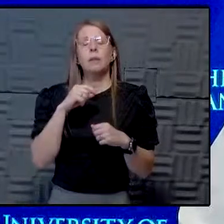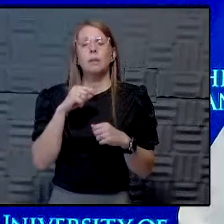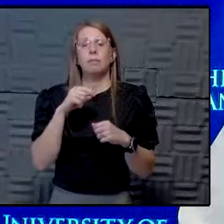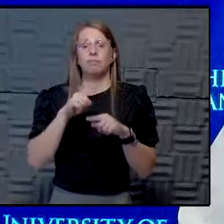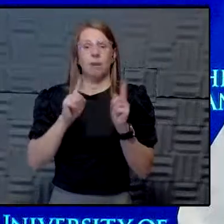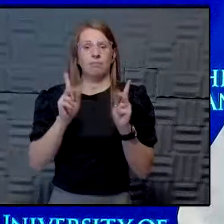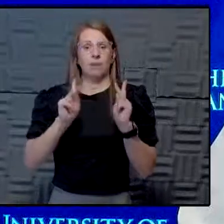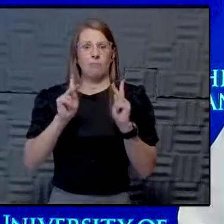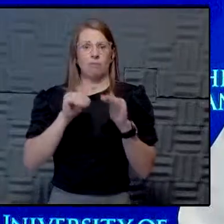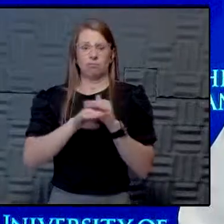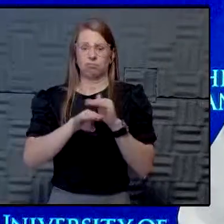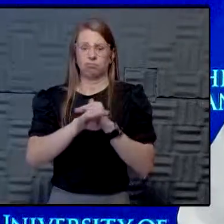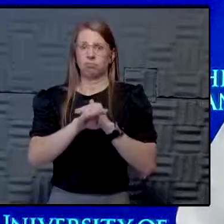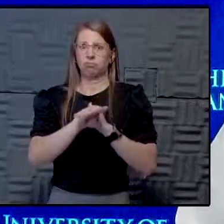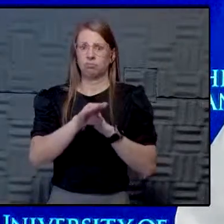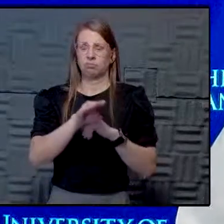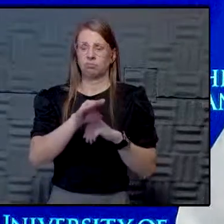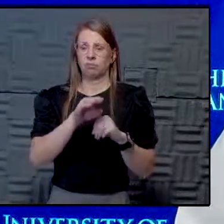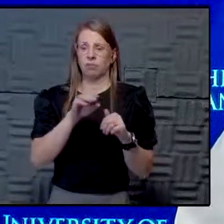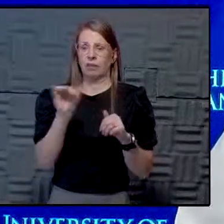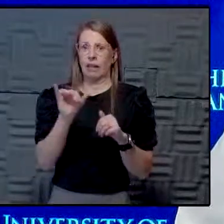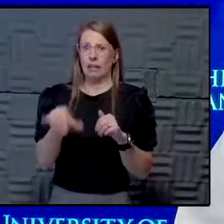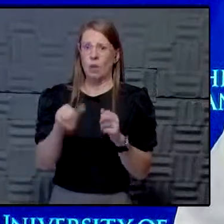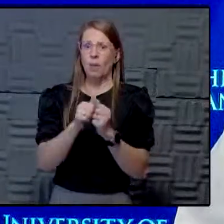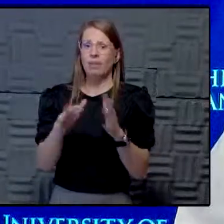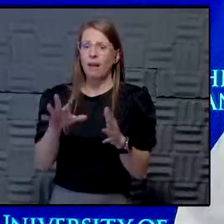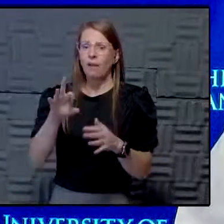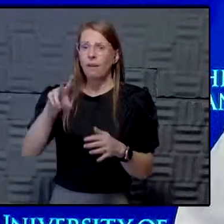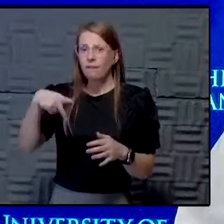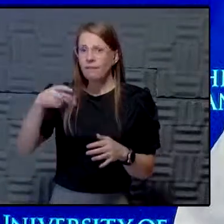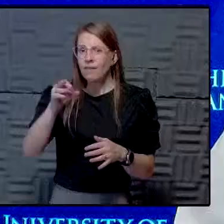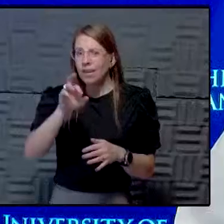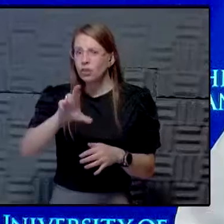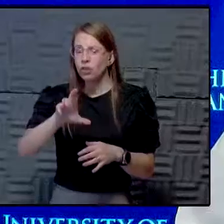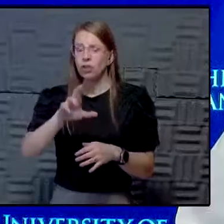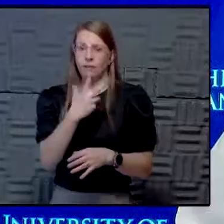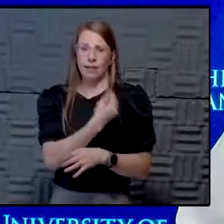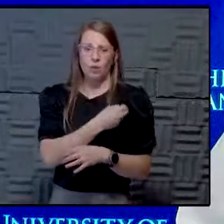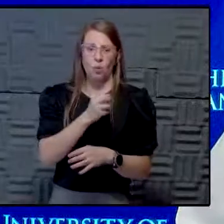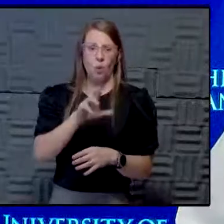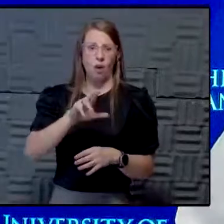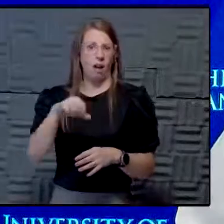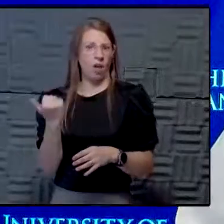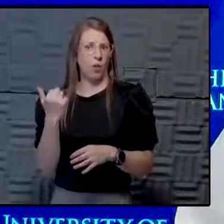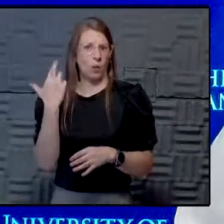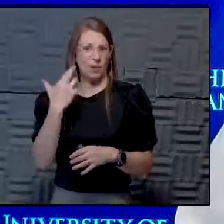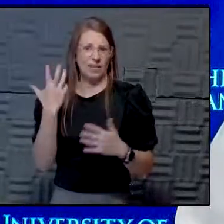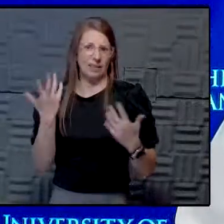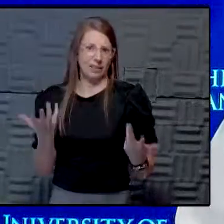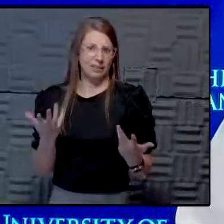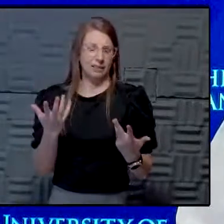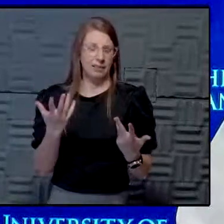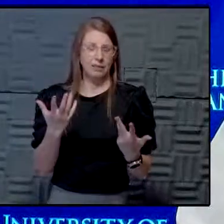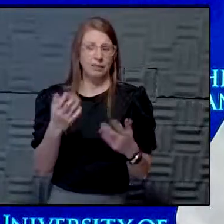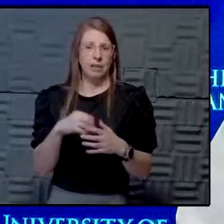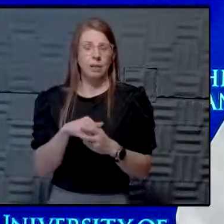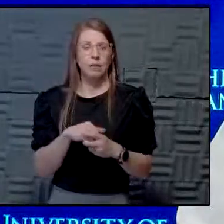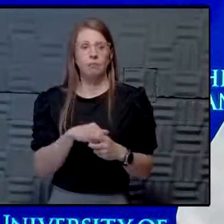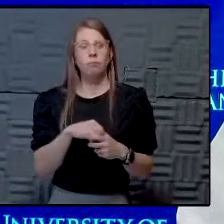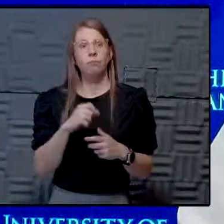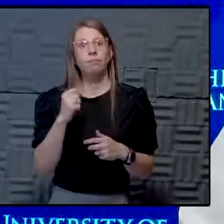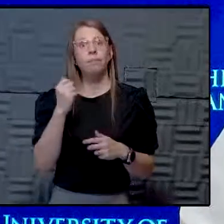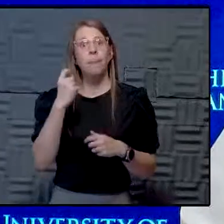people come in like that without the Pfizer vaccine or without any vaccines or any other reasons. So while it is